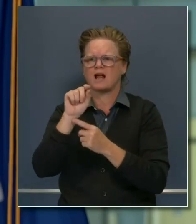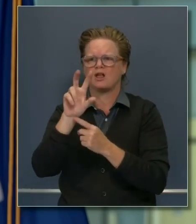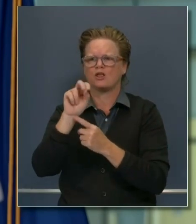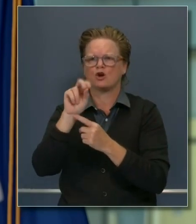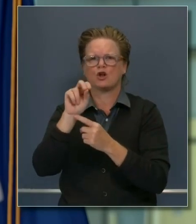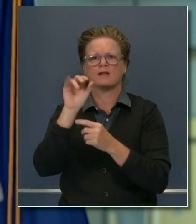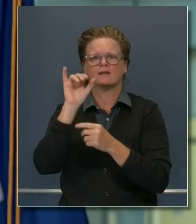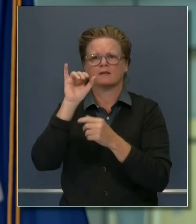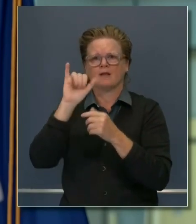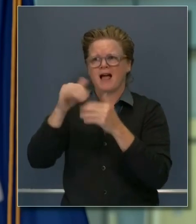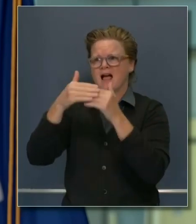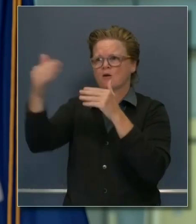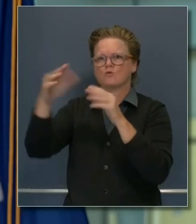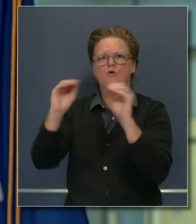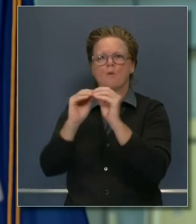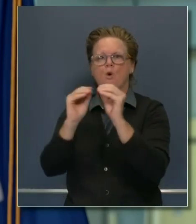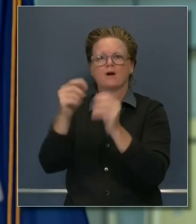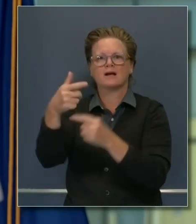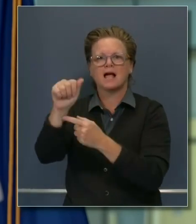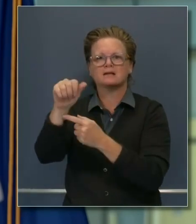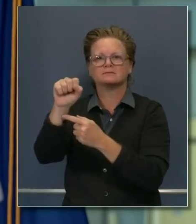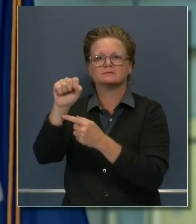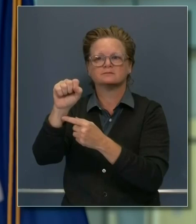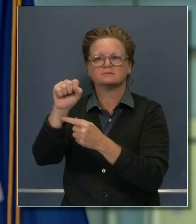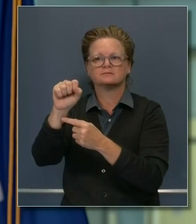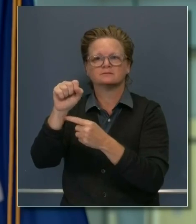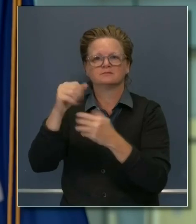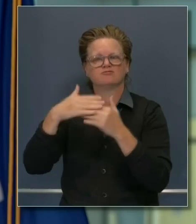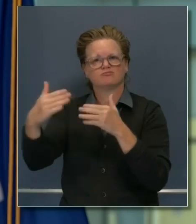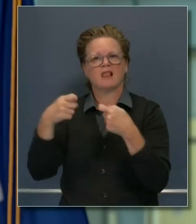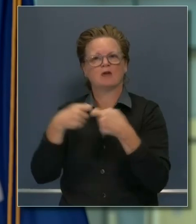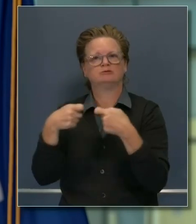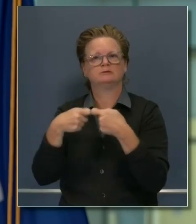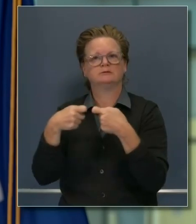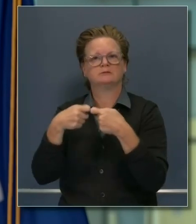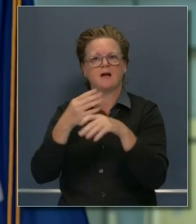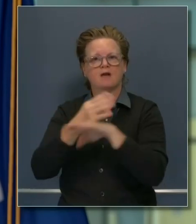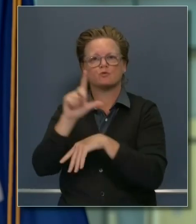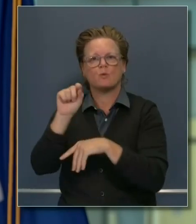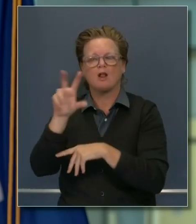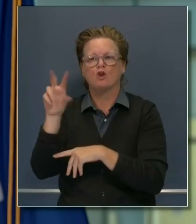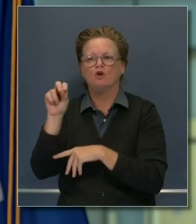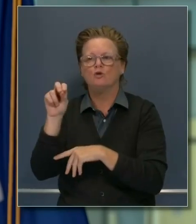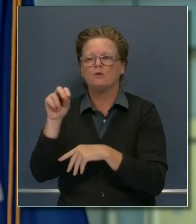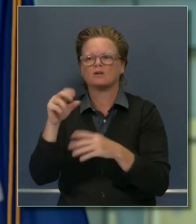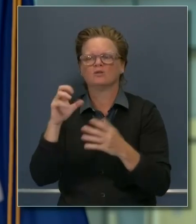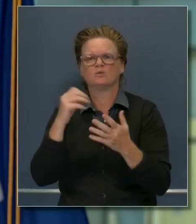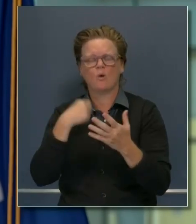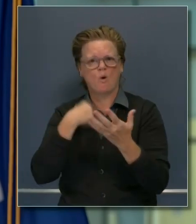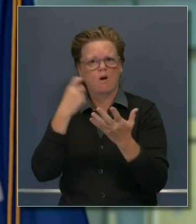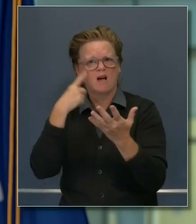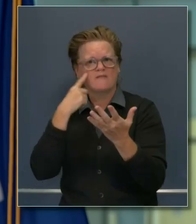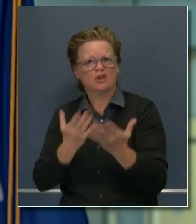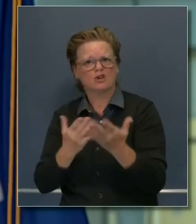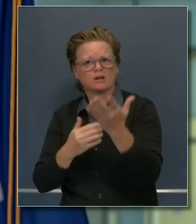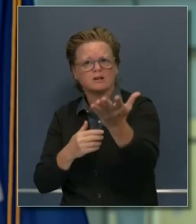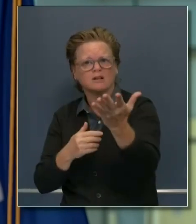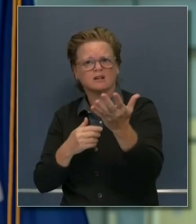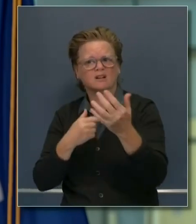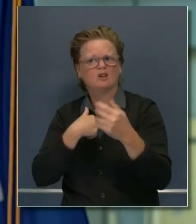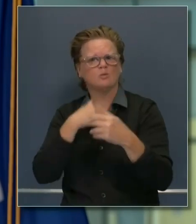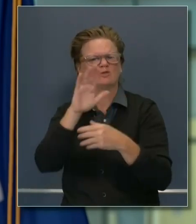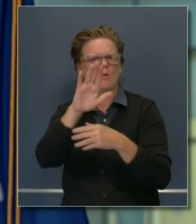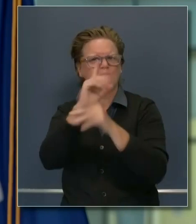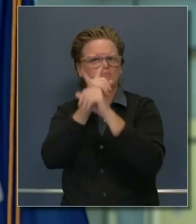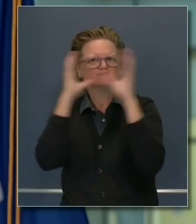to follow, or where's your thinking on what we need to do new? We'll be making announcements in due course, and so